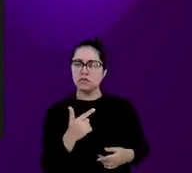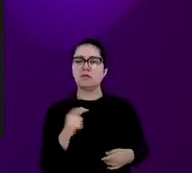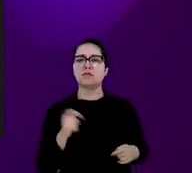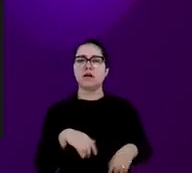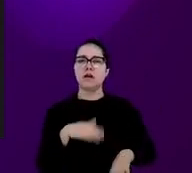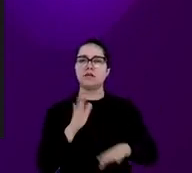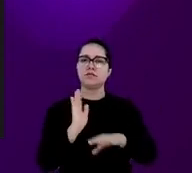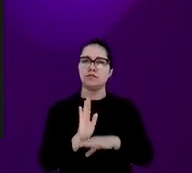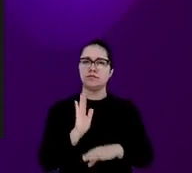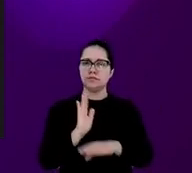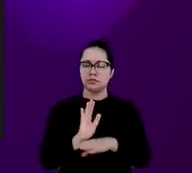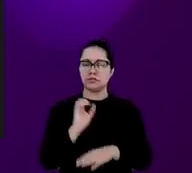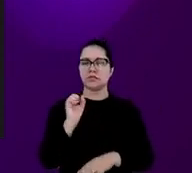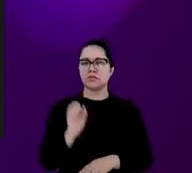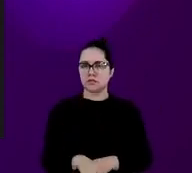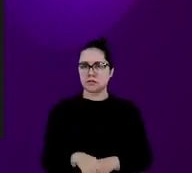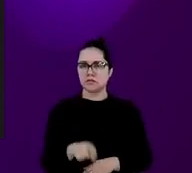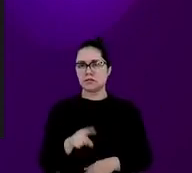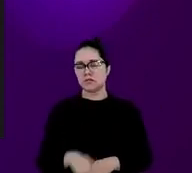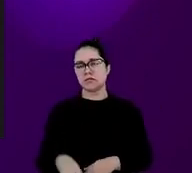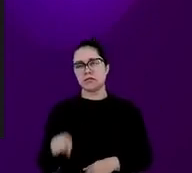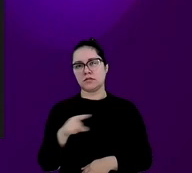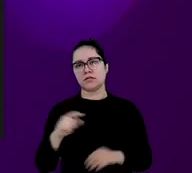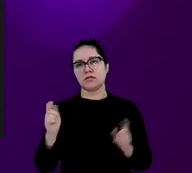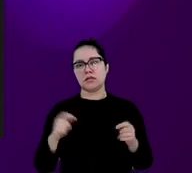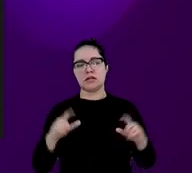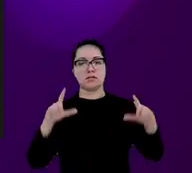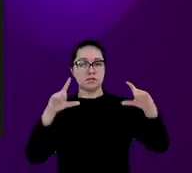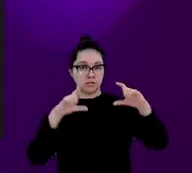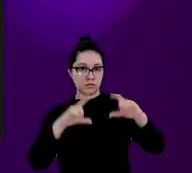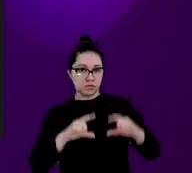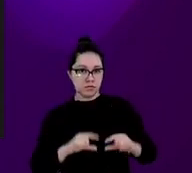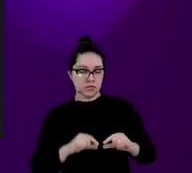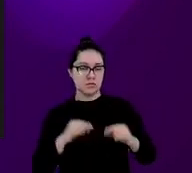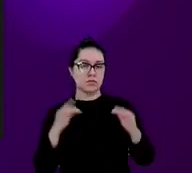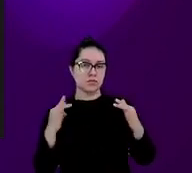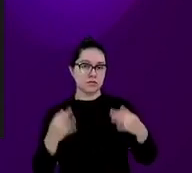the pain that many times are associated with the